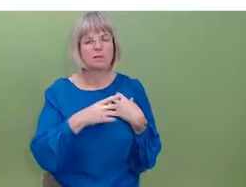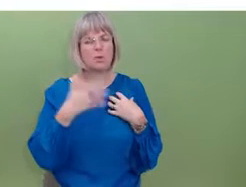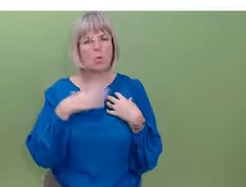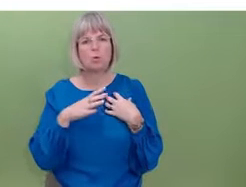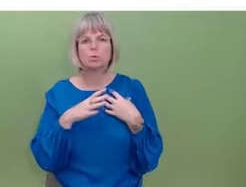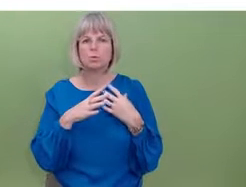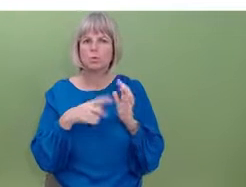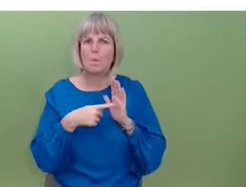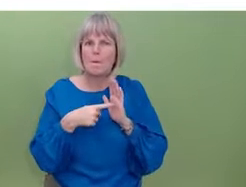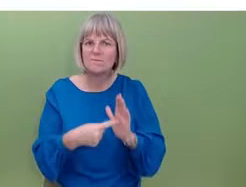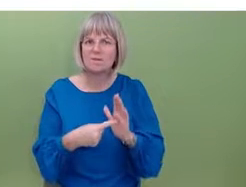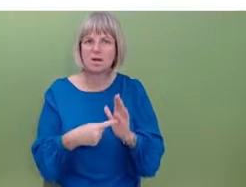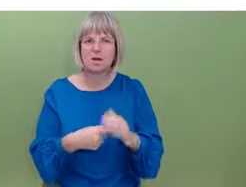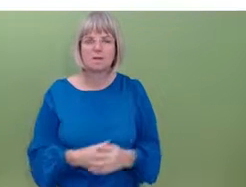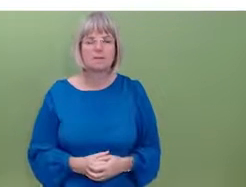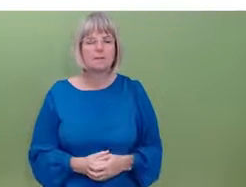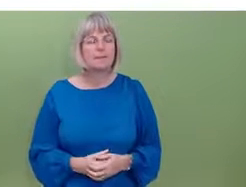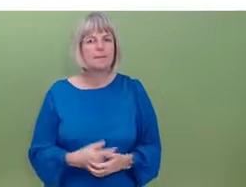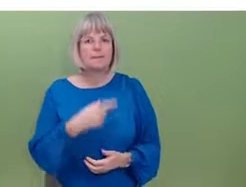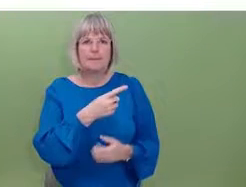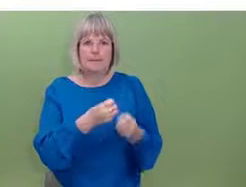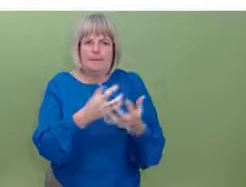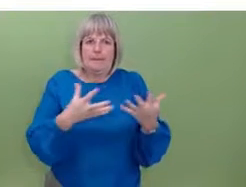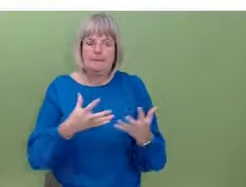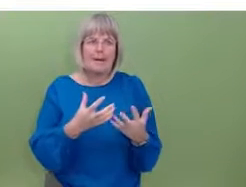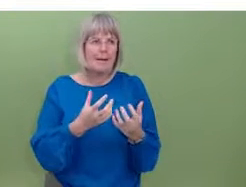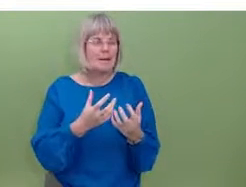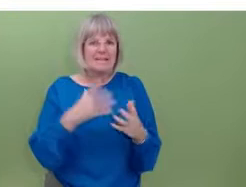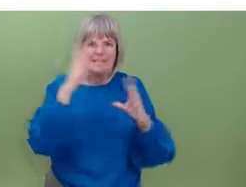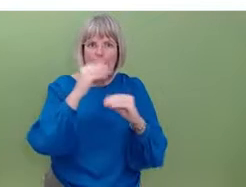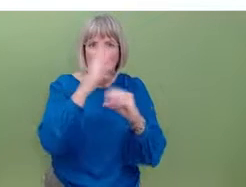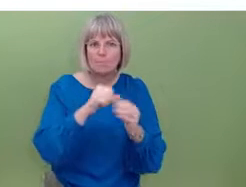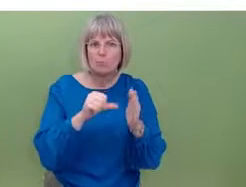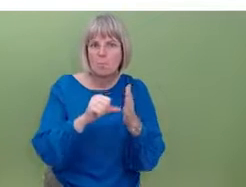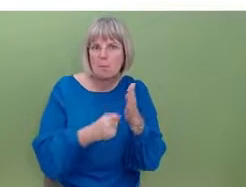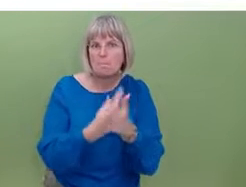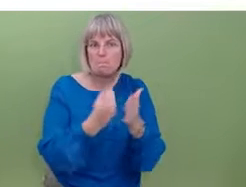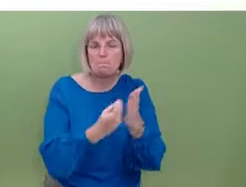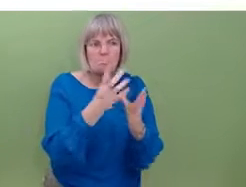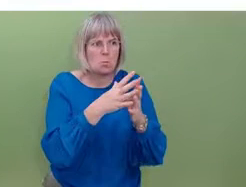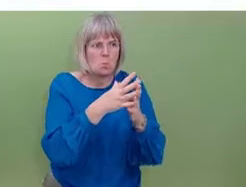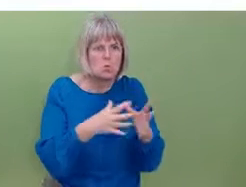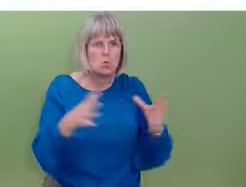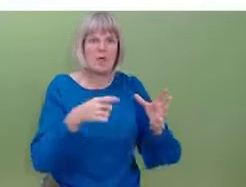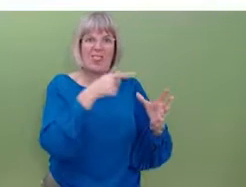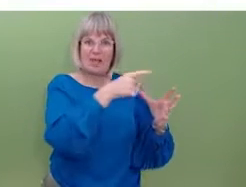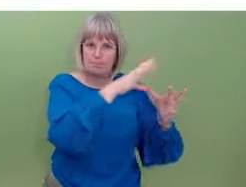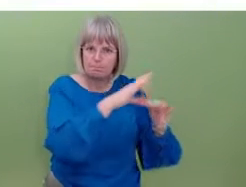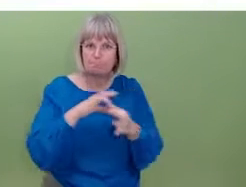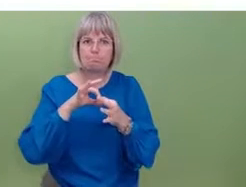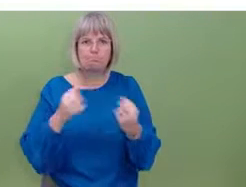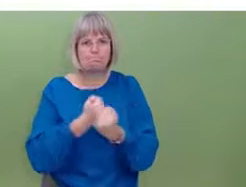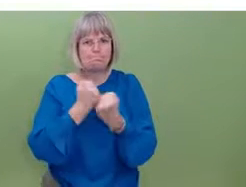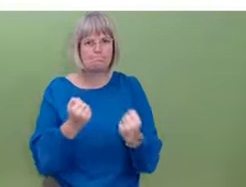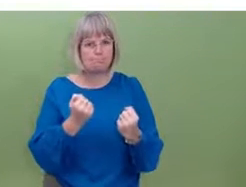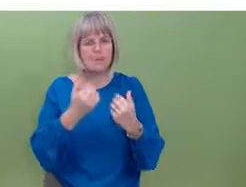the massive number of sleep problems that have occurred and that are strongly associated with mental